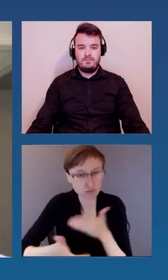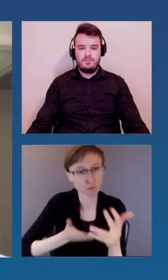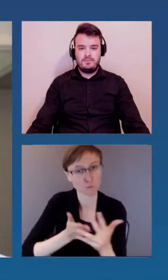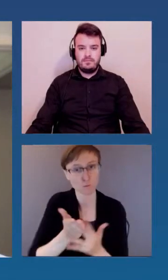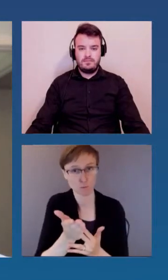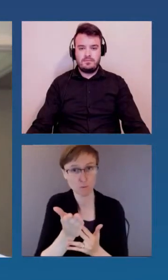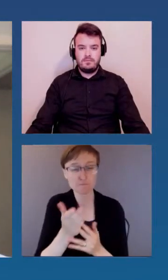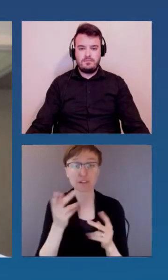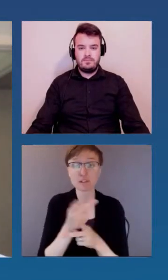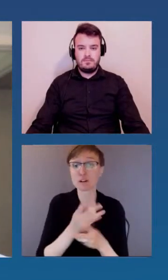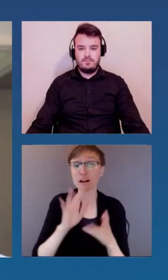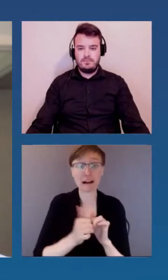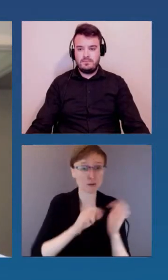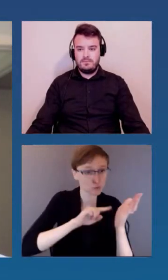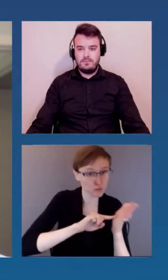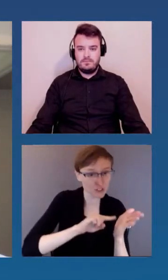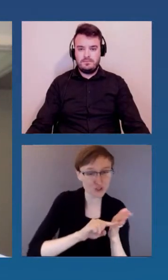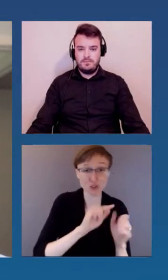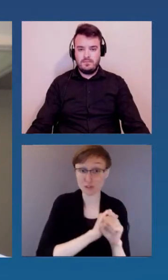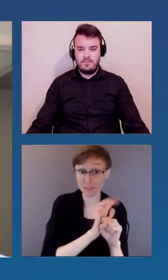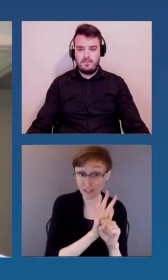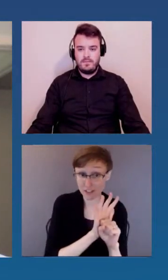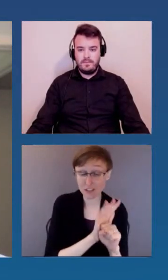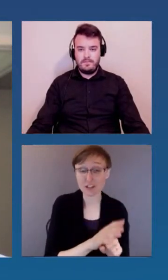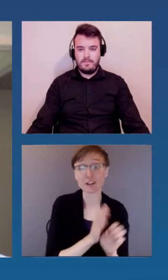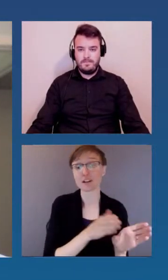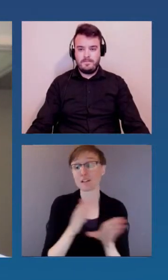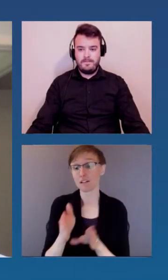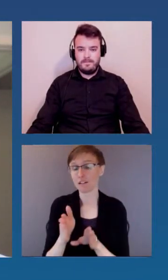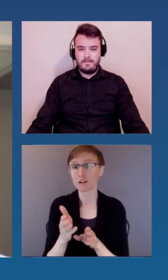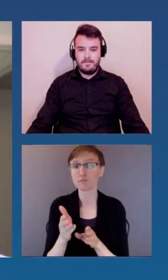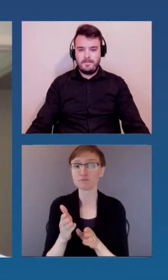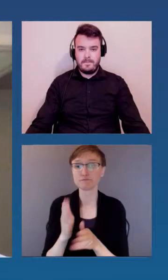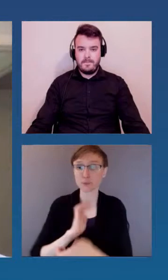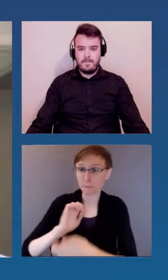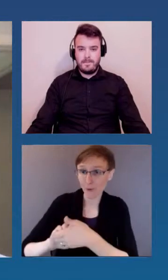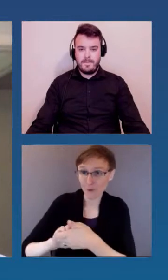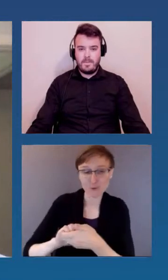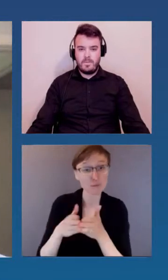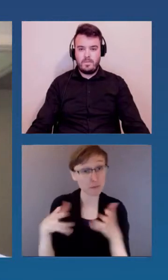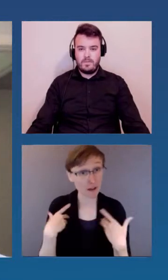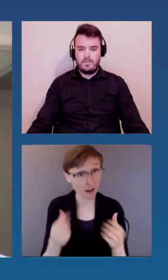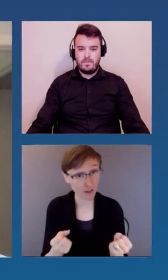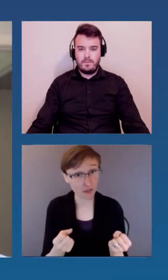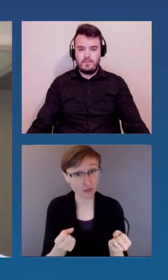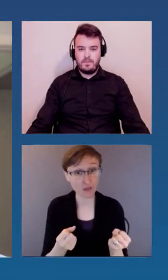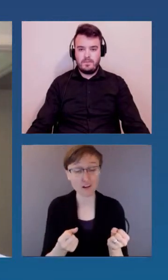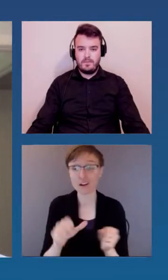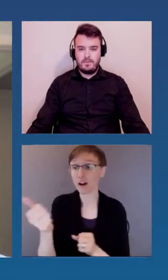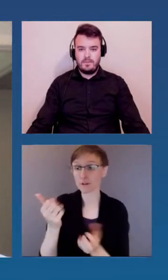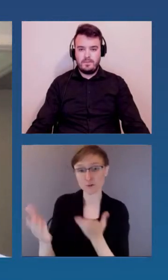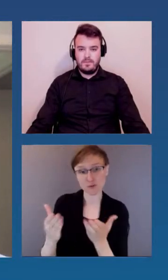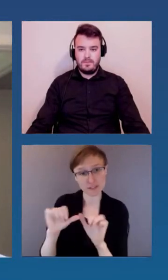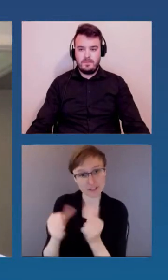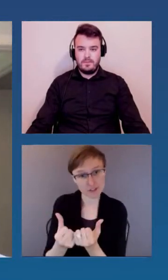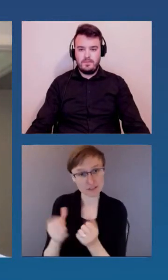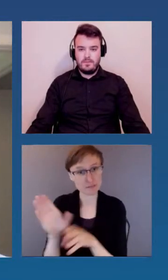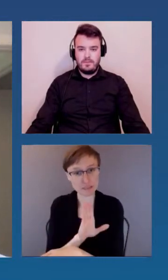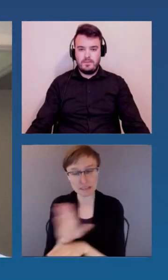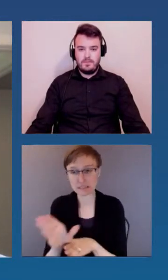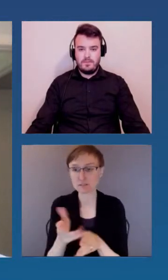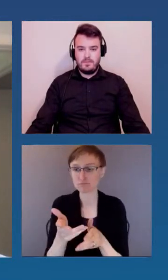and Ottawa Public Health to ensure that our plans at Carleton will continue to keep everyone as safe and healthy as possible. Thank you. Chief Slowly and